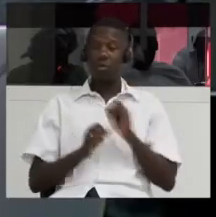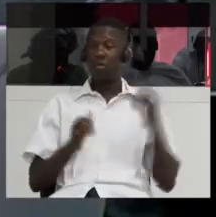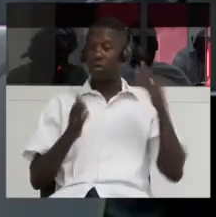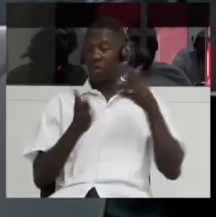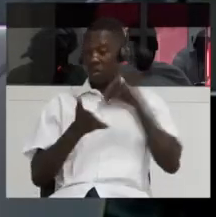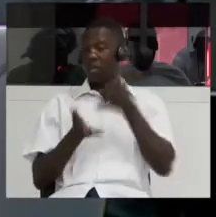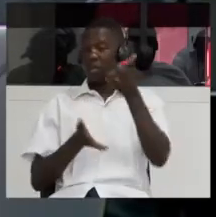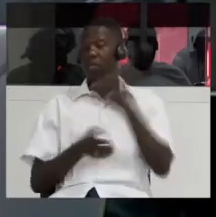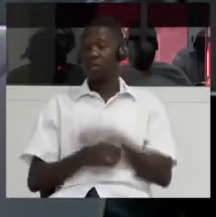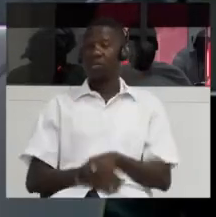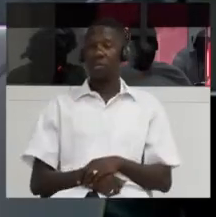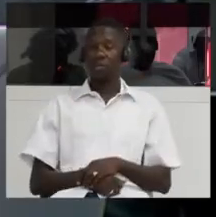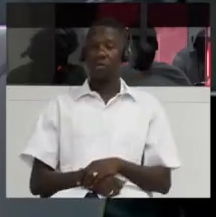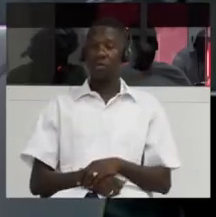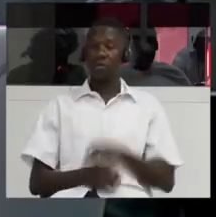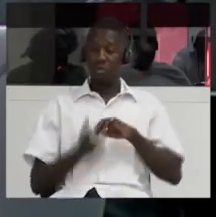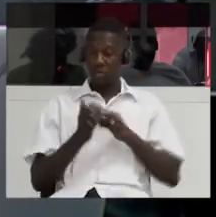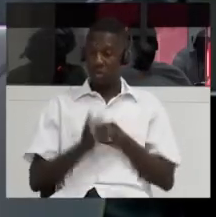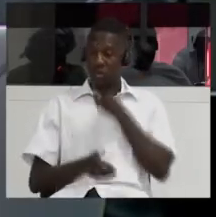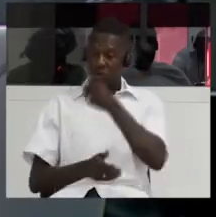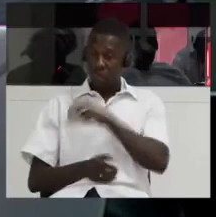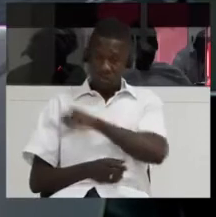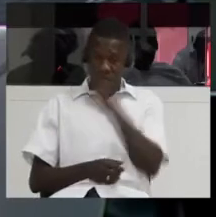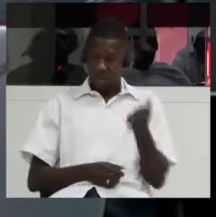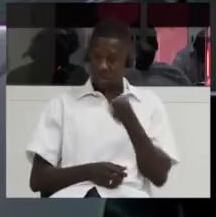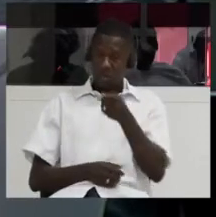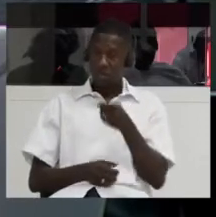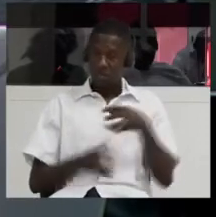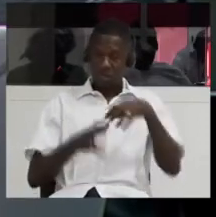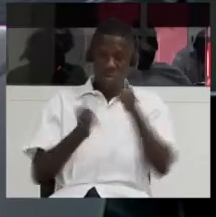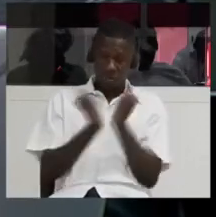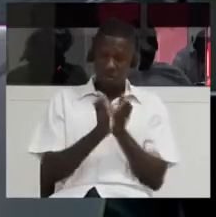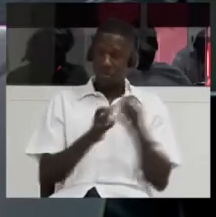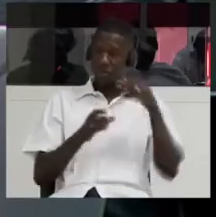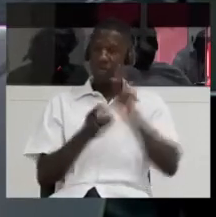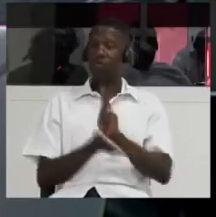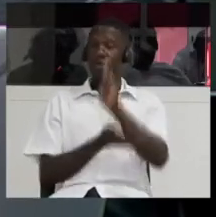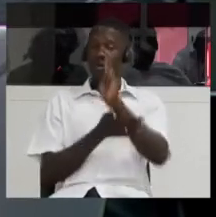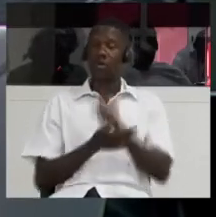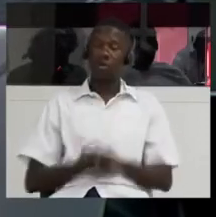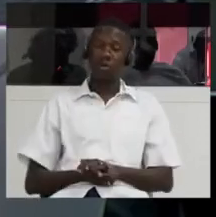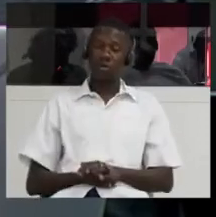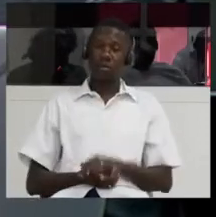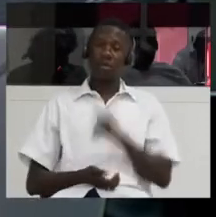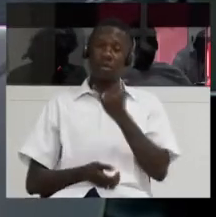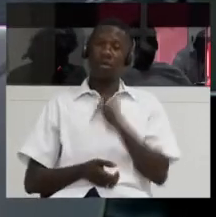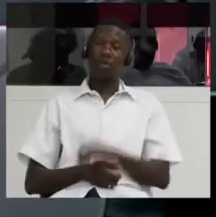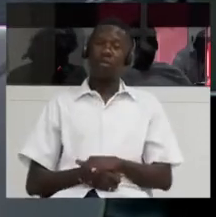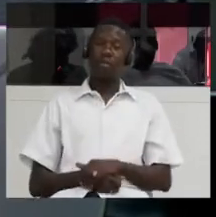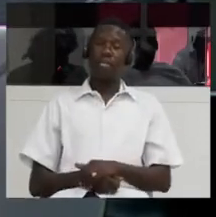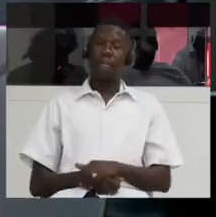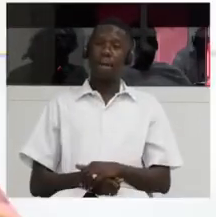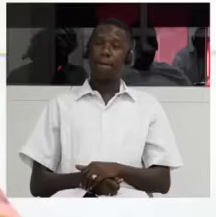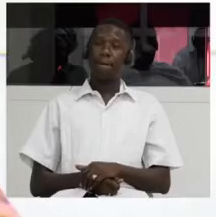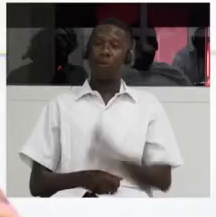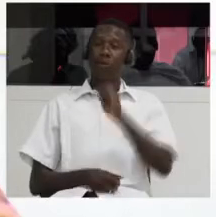Yes. So what happened after you all fell in and decided to volunteer?